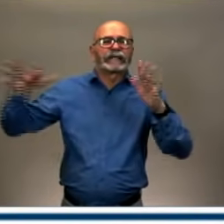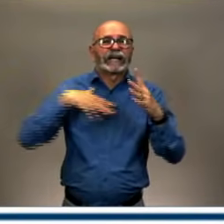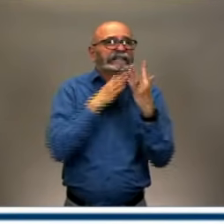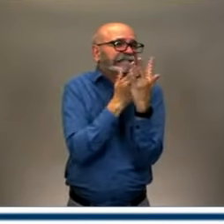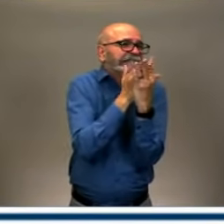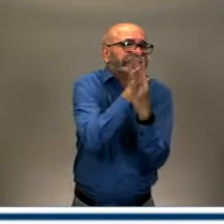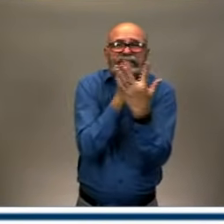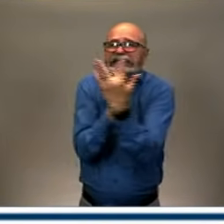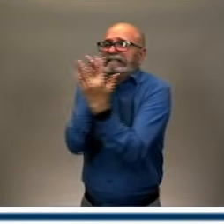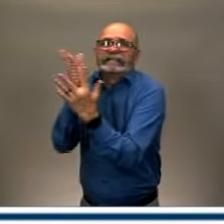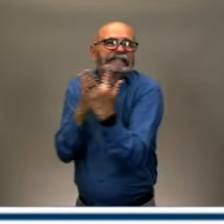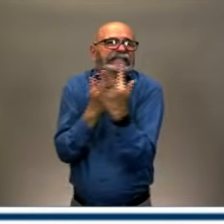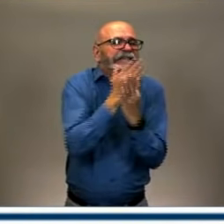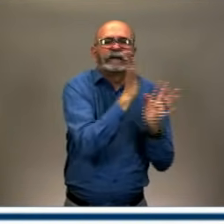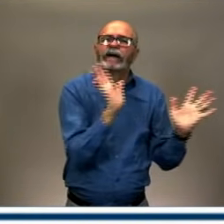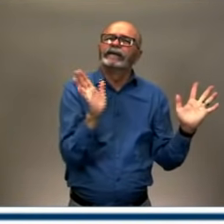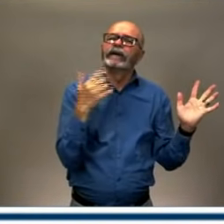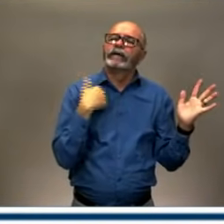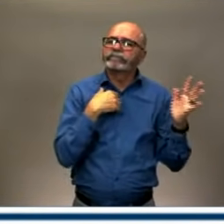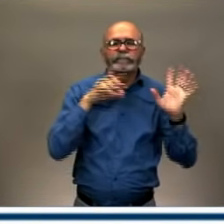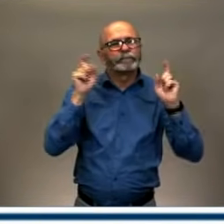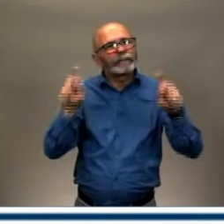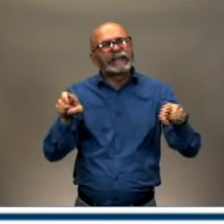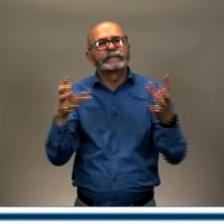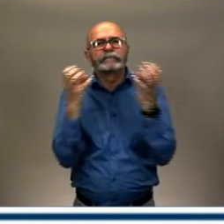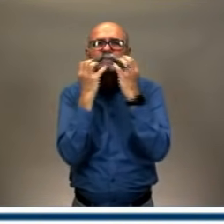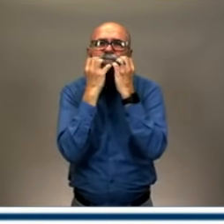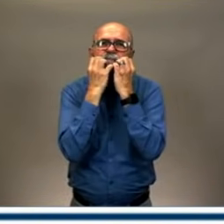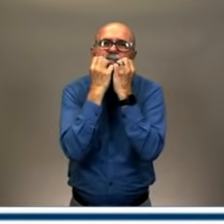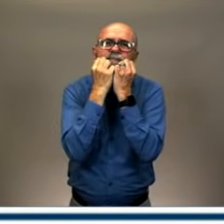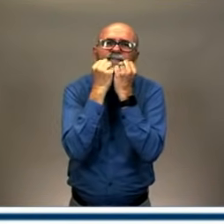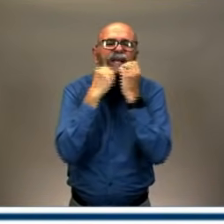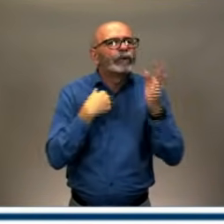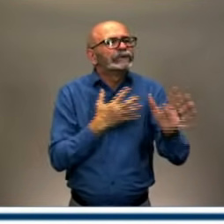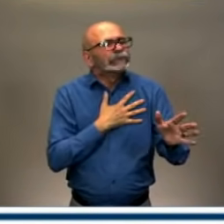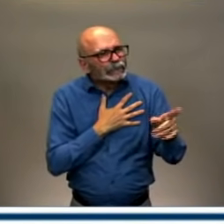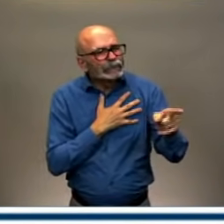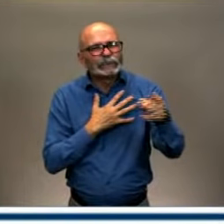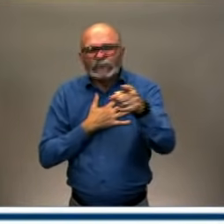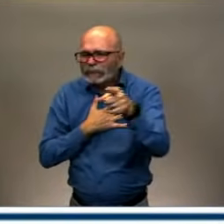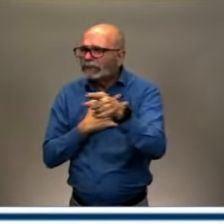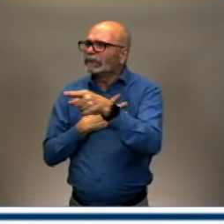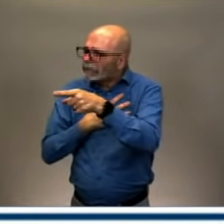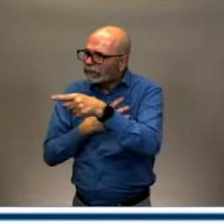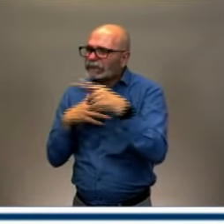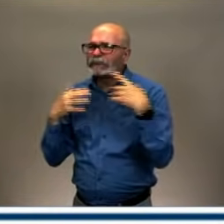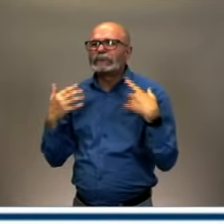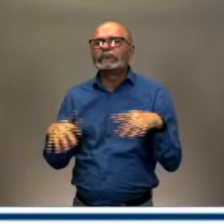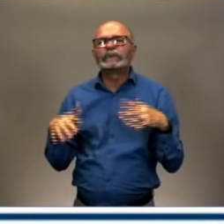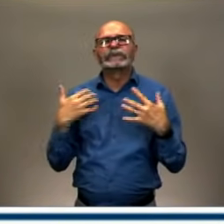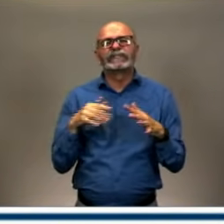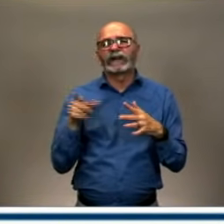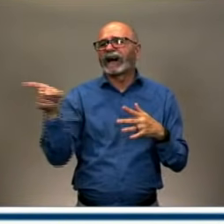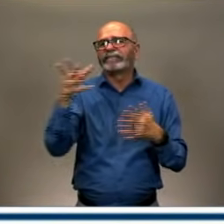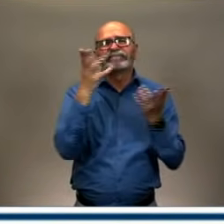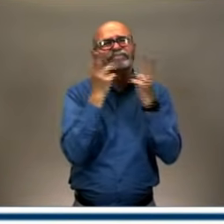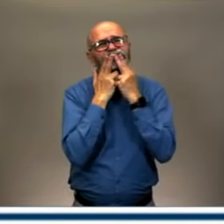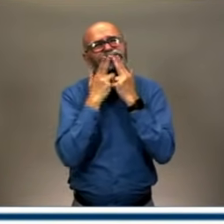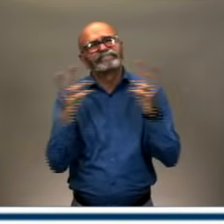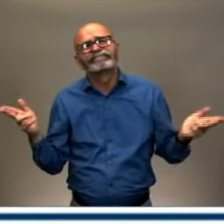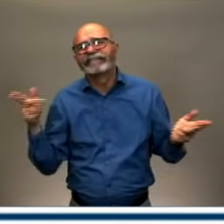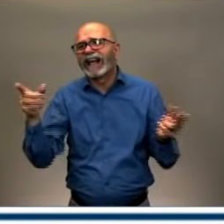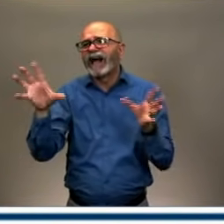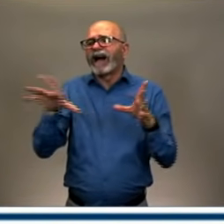be caring to our neighbors. We need to have compassion for people in our communities, even if they may be a case of COVID or may be identified